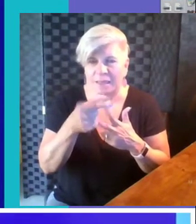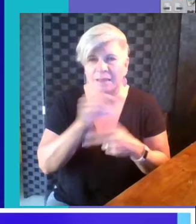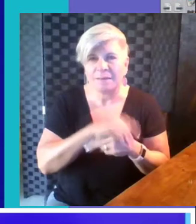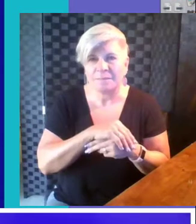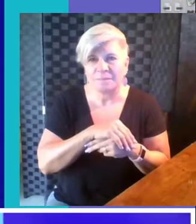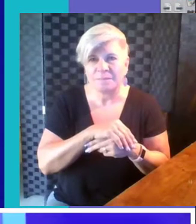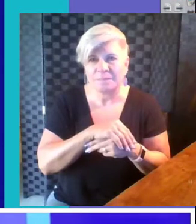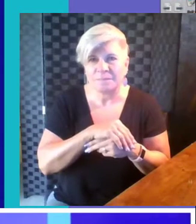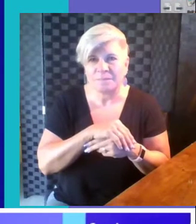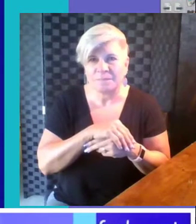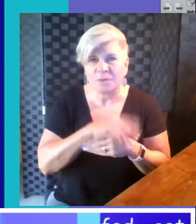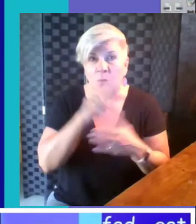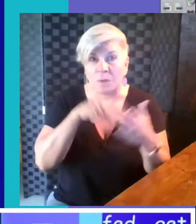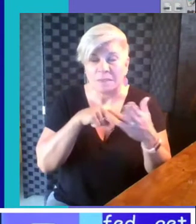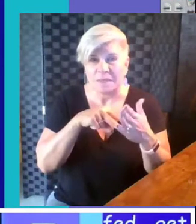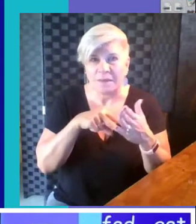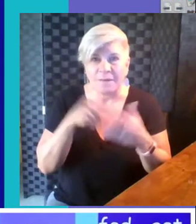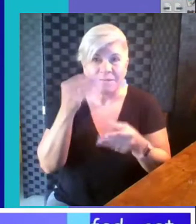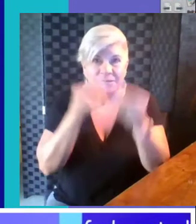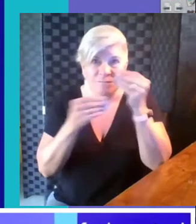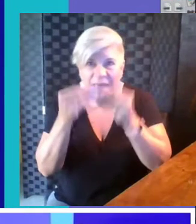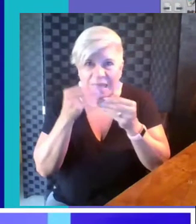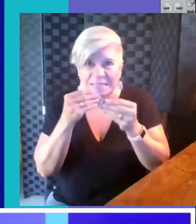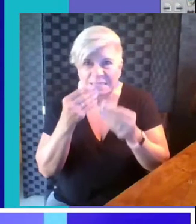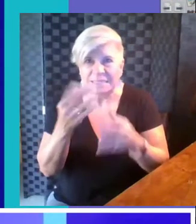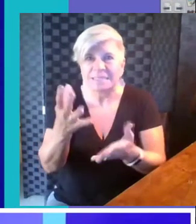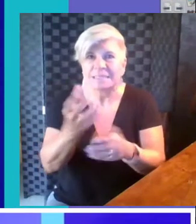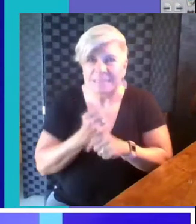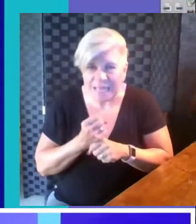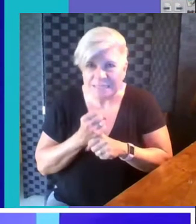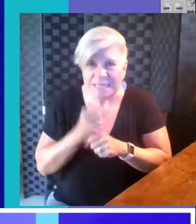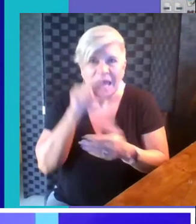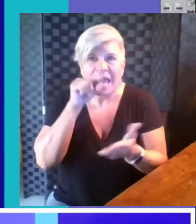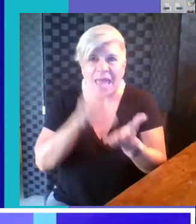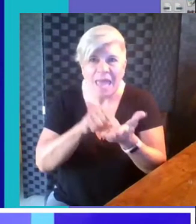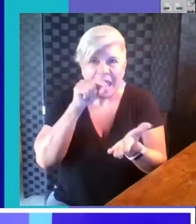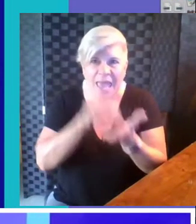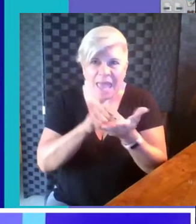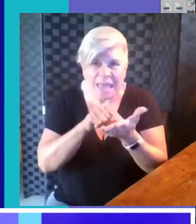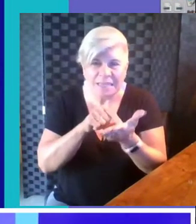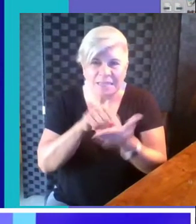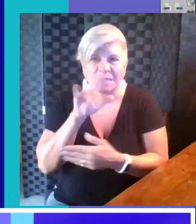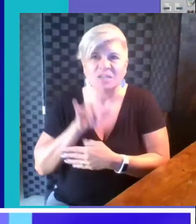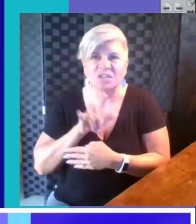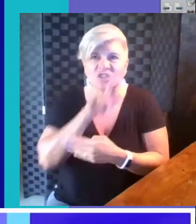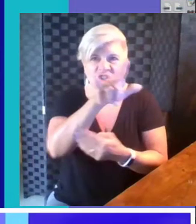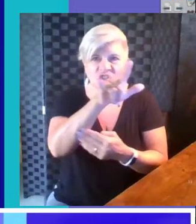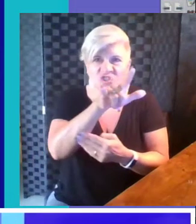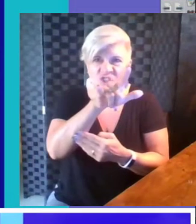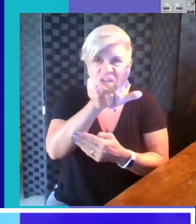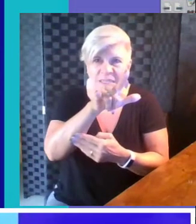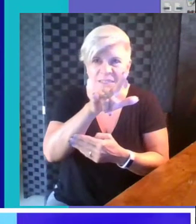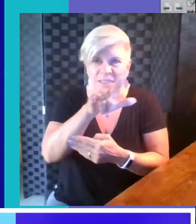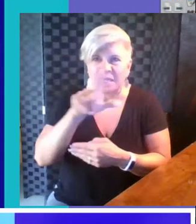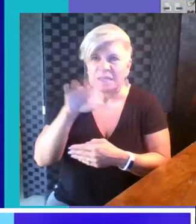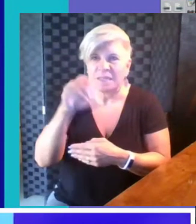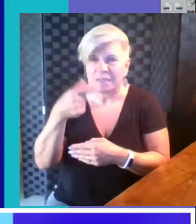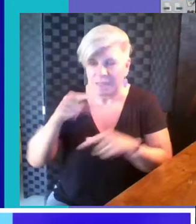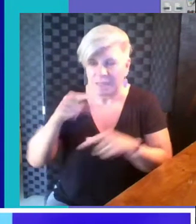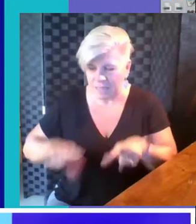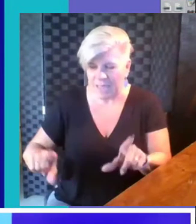l-egg. Read them all with me. Fed, get, hen,